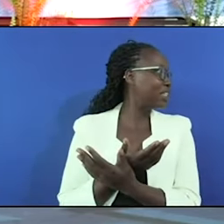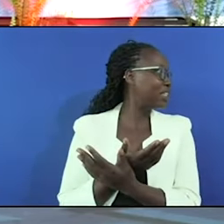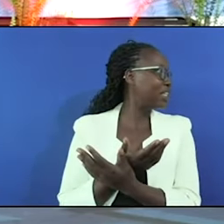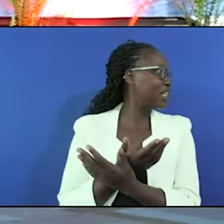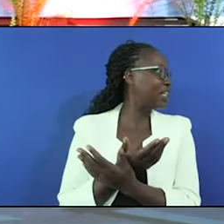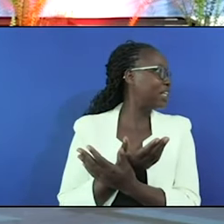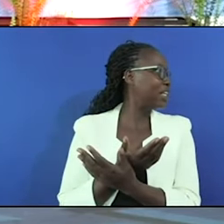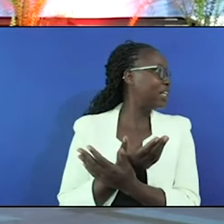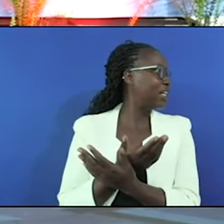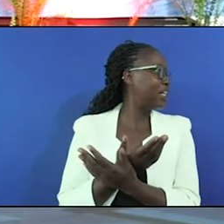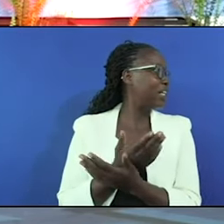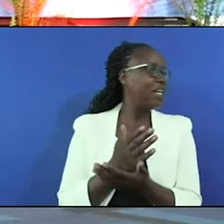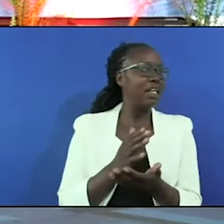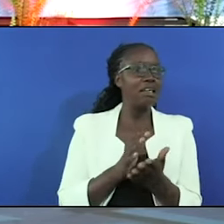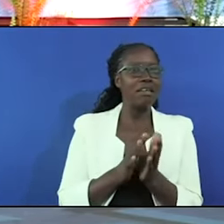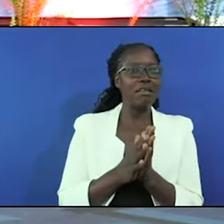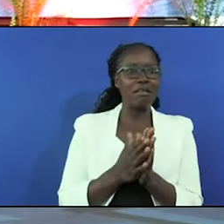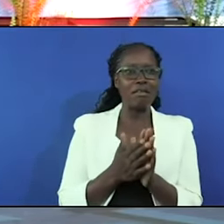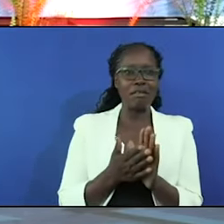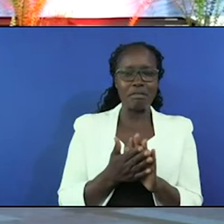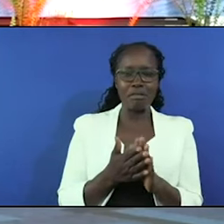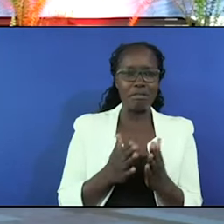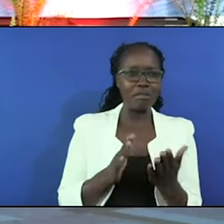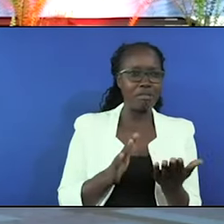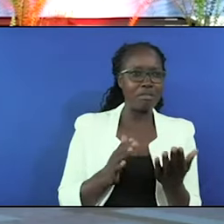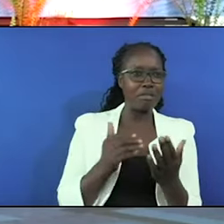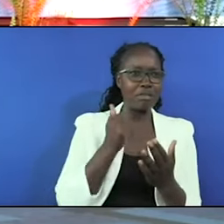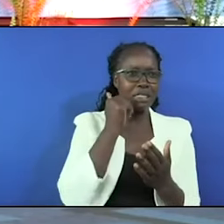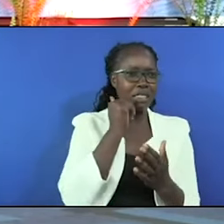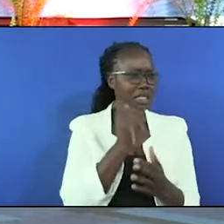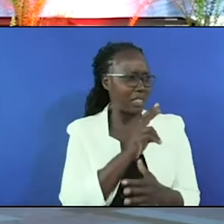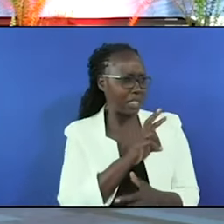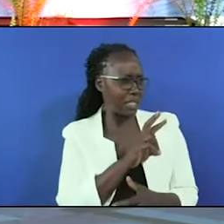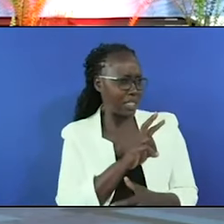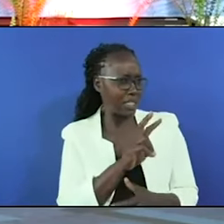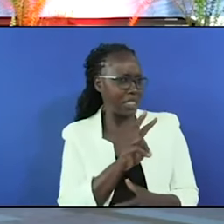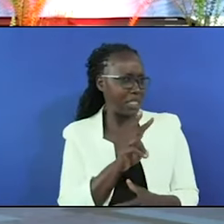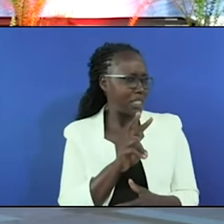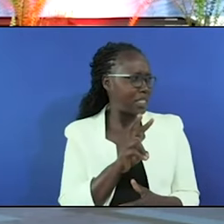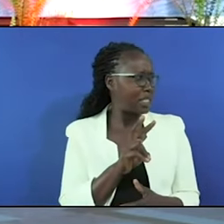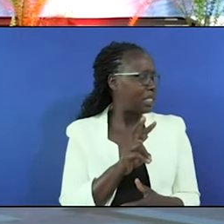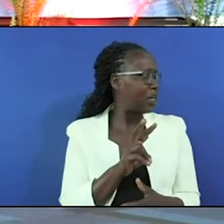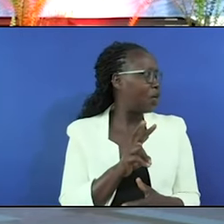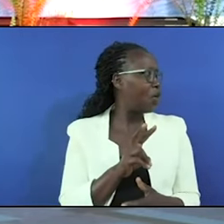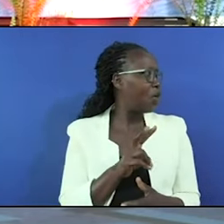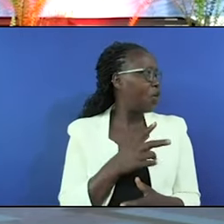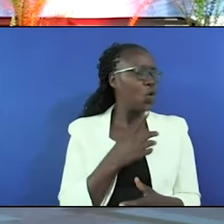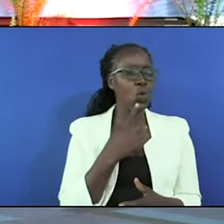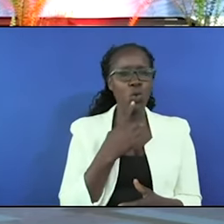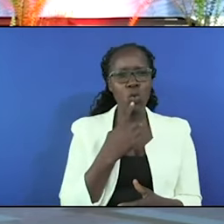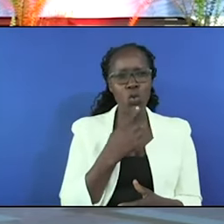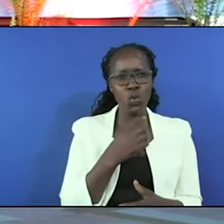my girlfriend becomes very, very discouraged, very dismayed. And I see her really hurt.